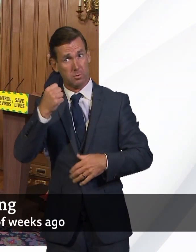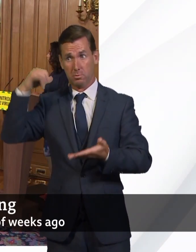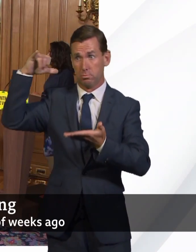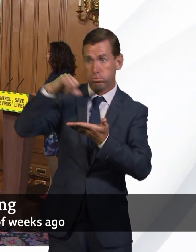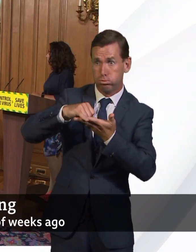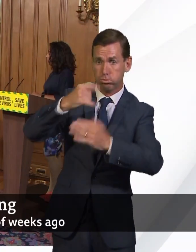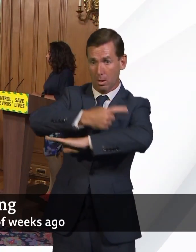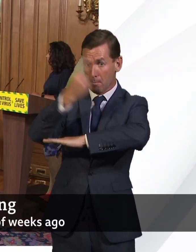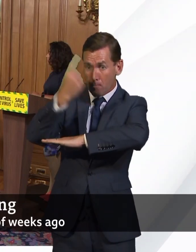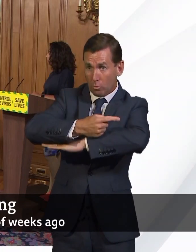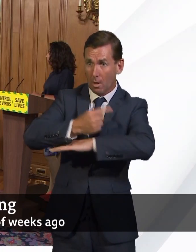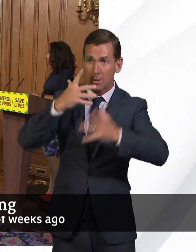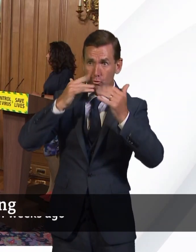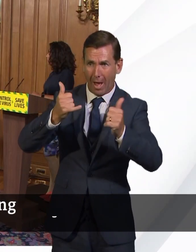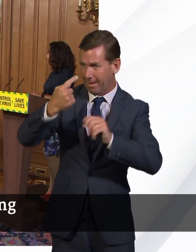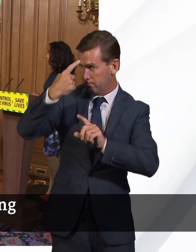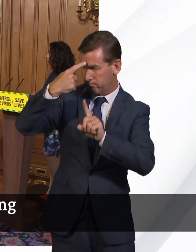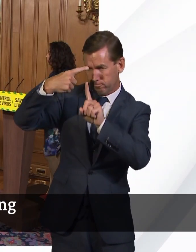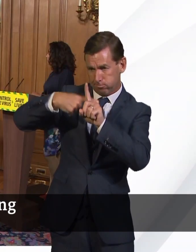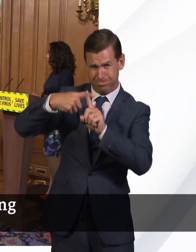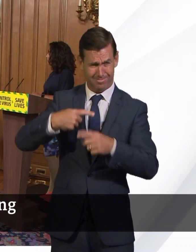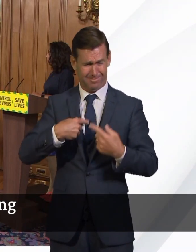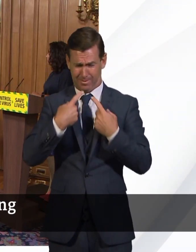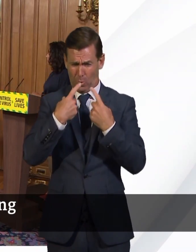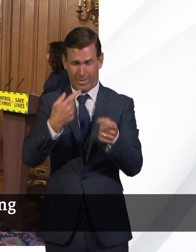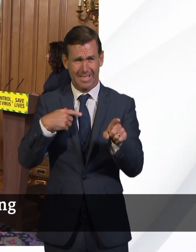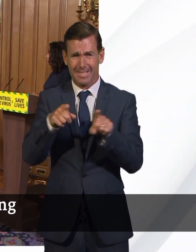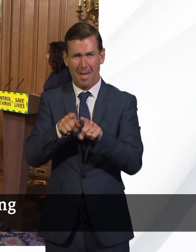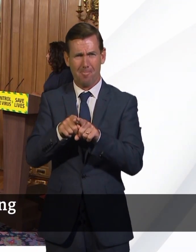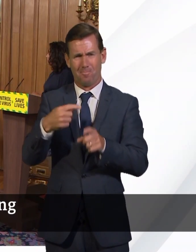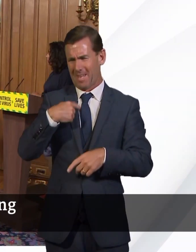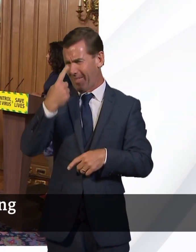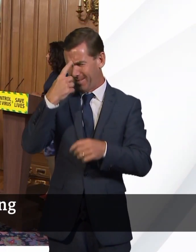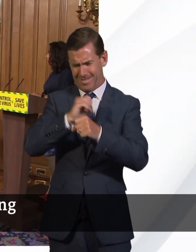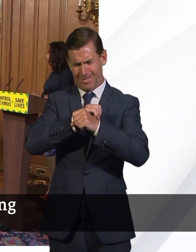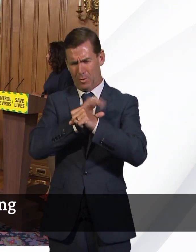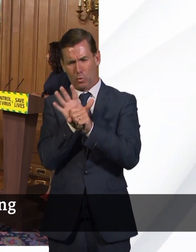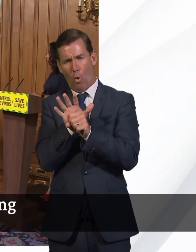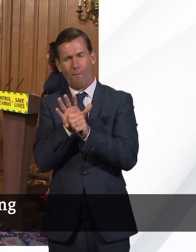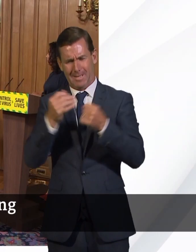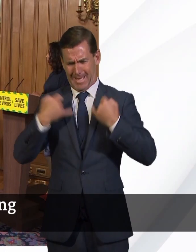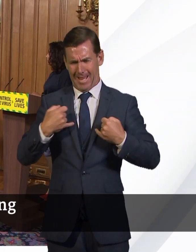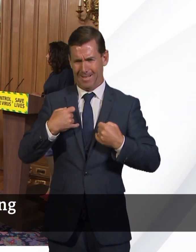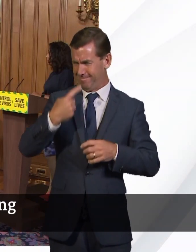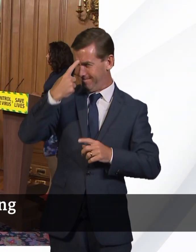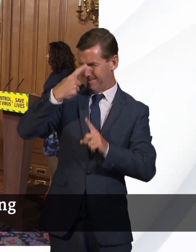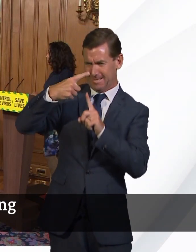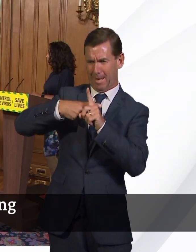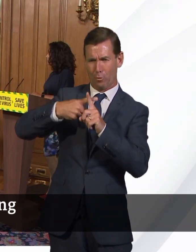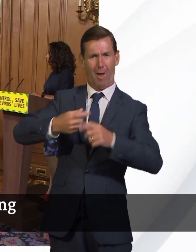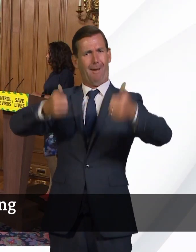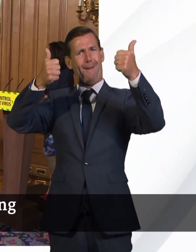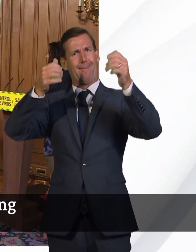or whether it be going into work, and particularly for COVID, is not a very valid intervention in terms of